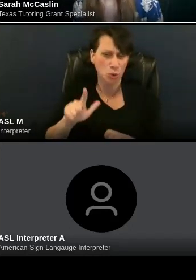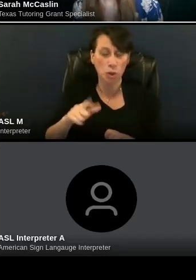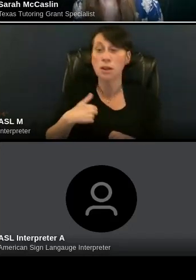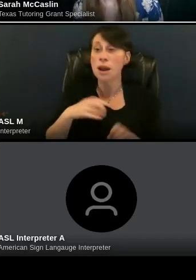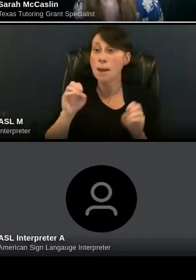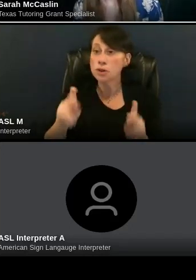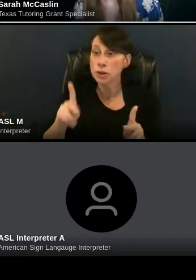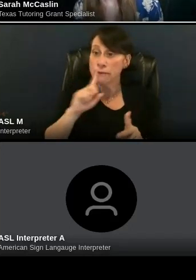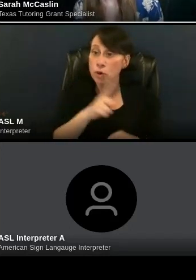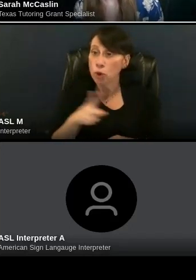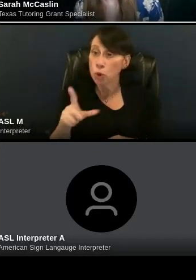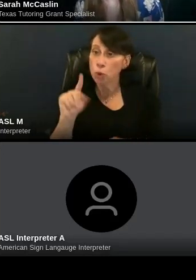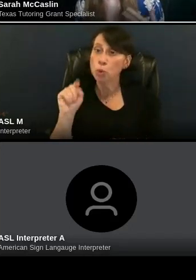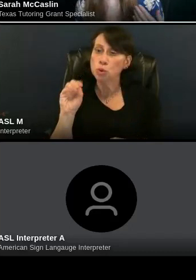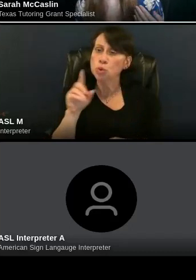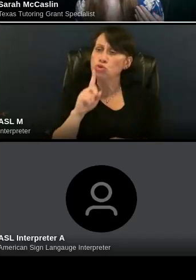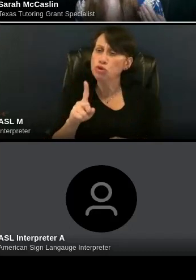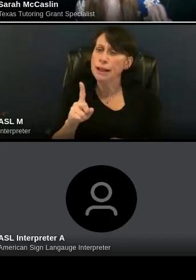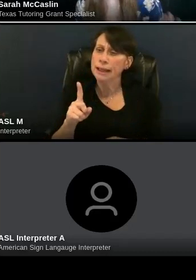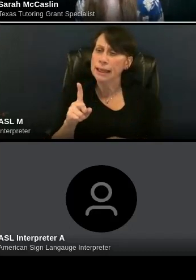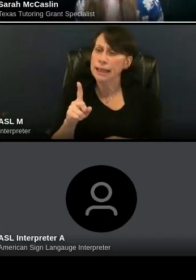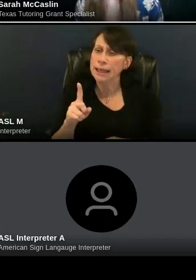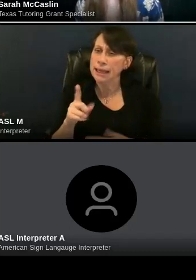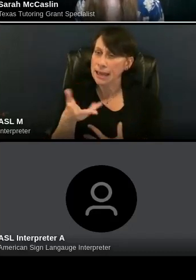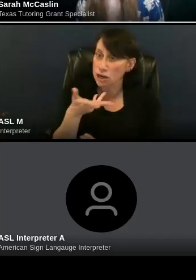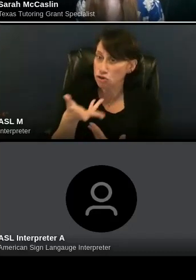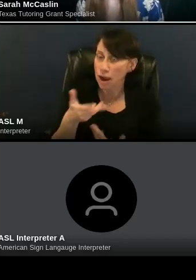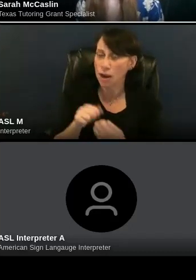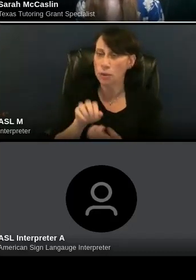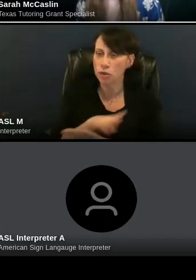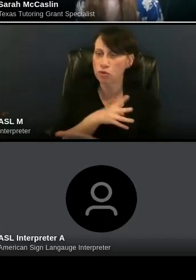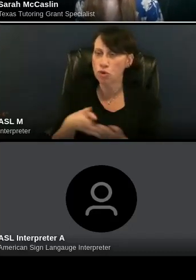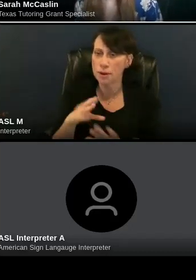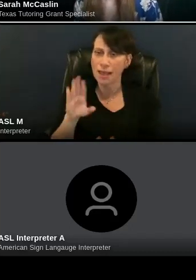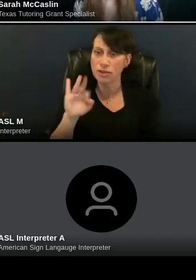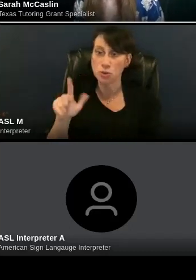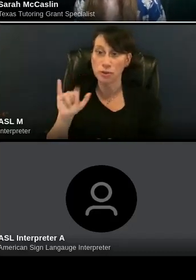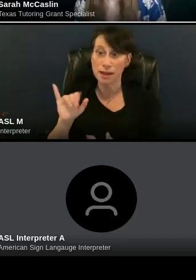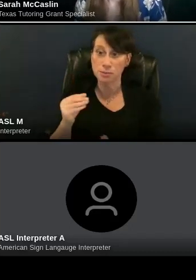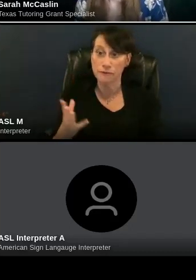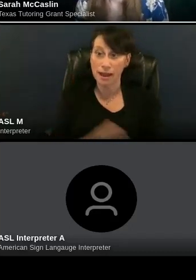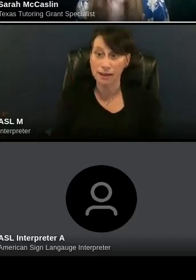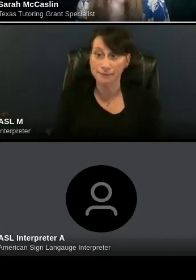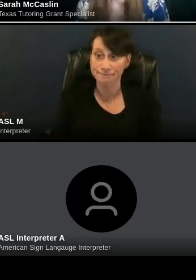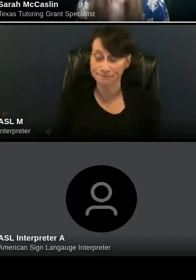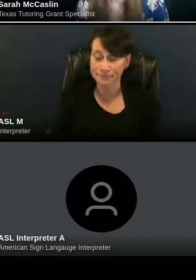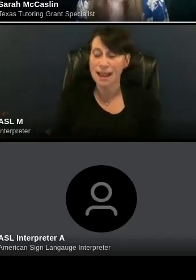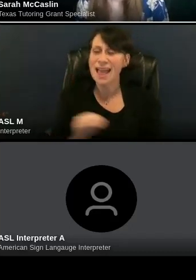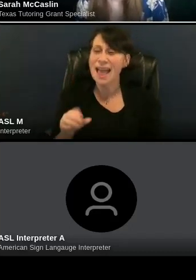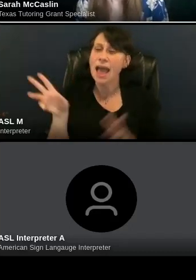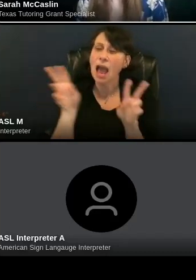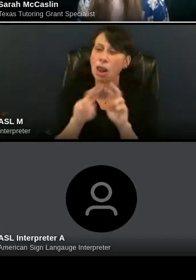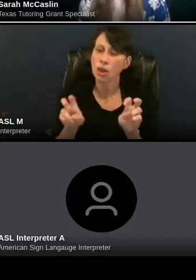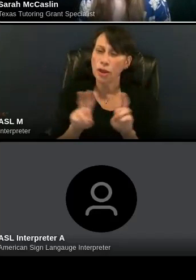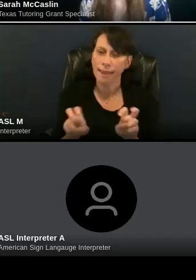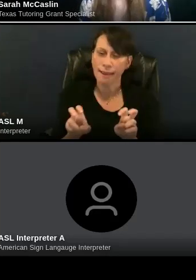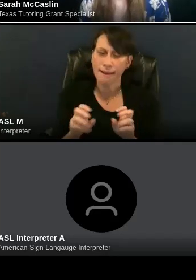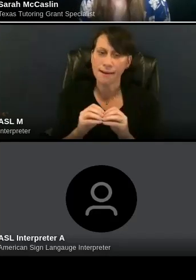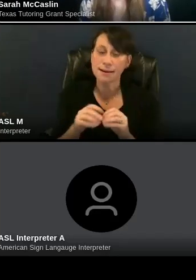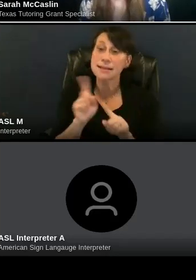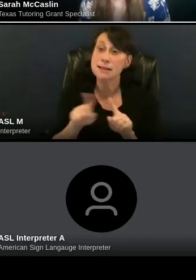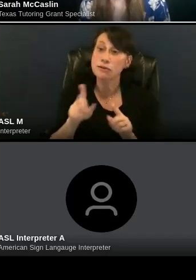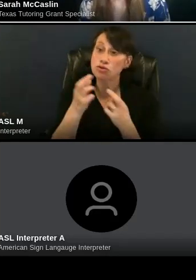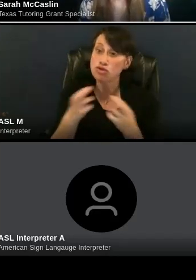opportunity for you to really interact with the rubrics and the tool that's provided and look at